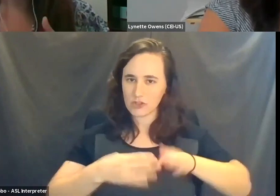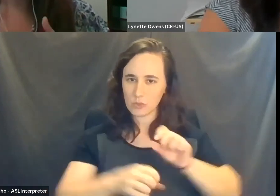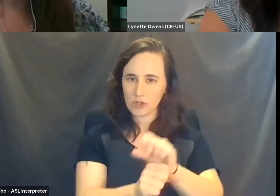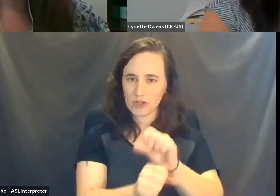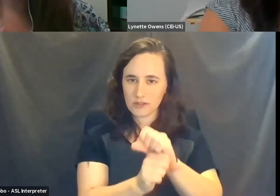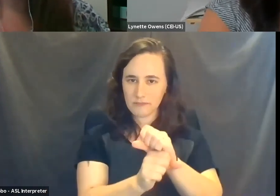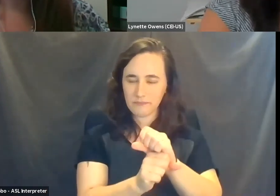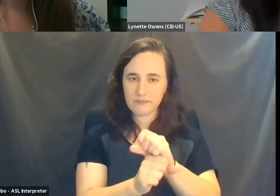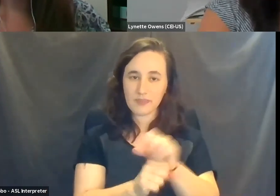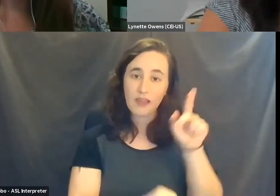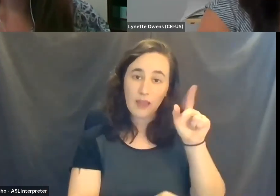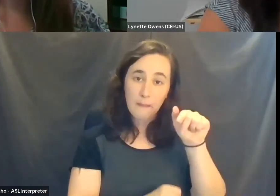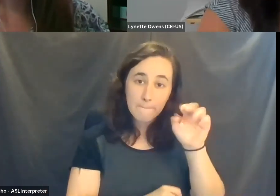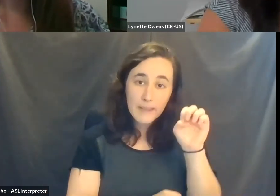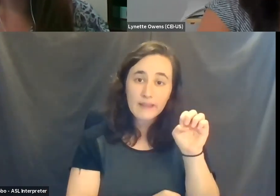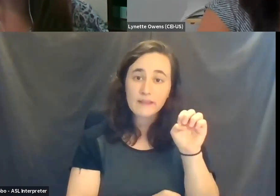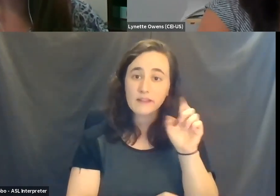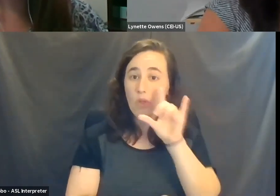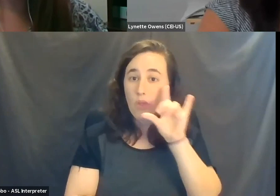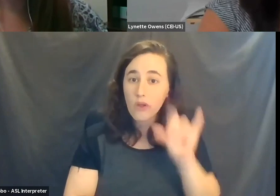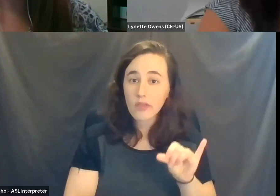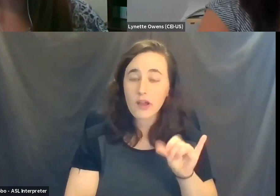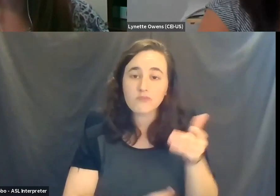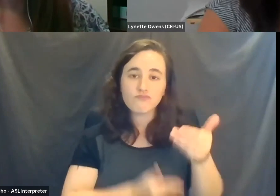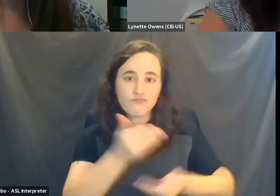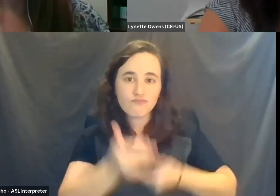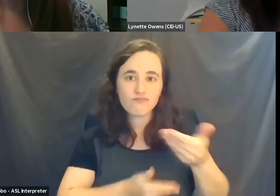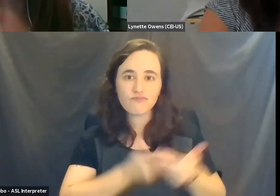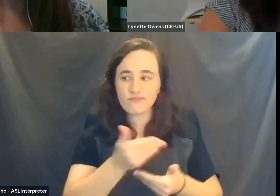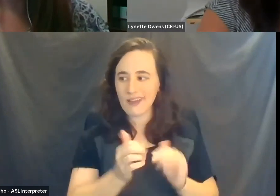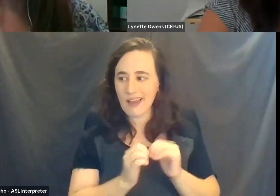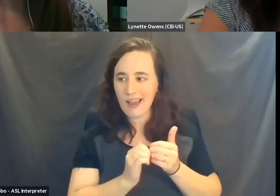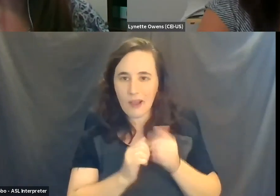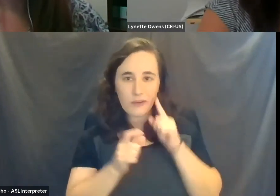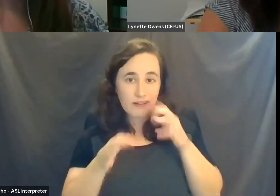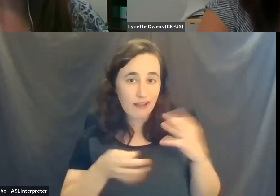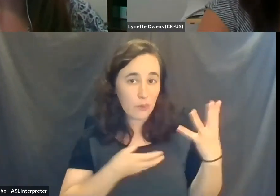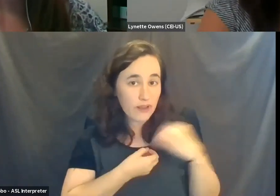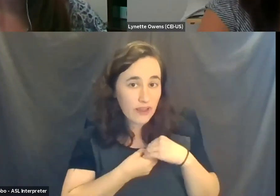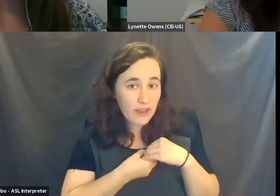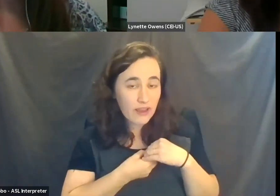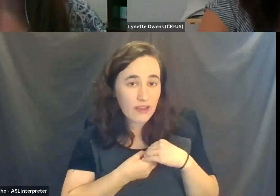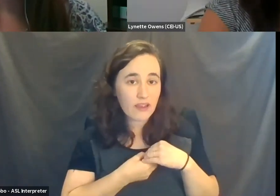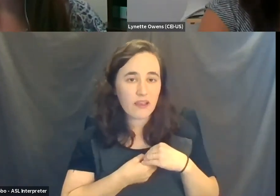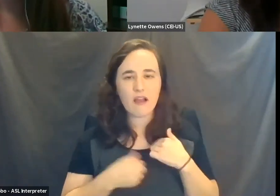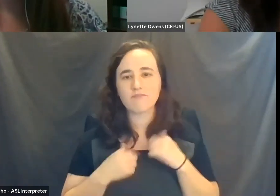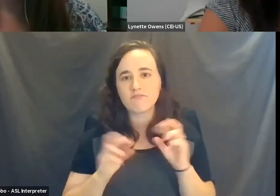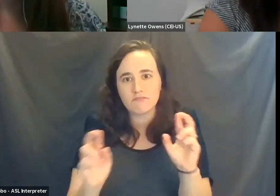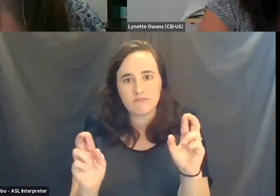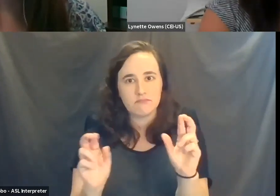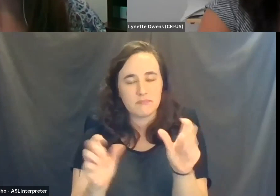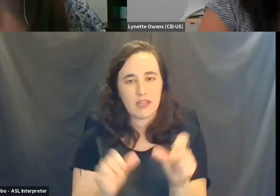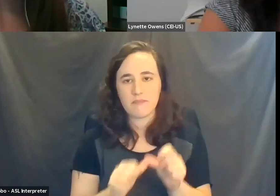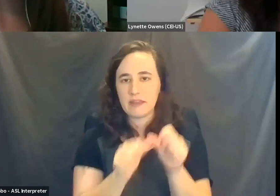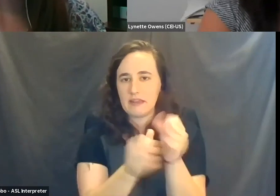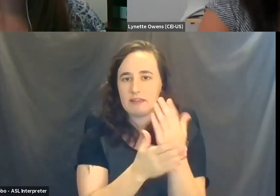the pace they did their work or how they chose to engage. And I hope that we can maintain some of that choice going